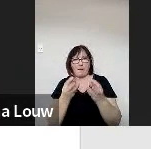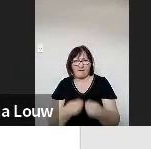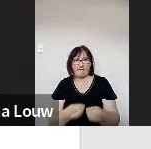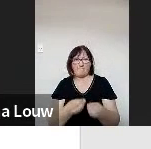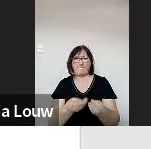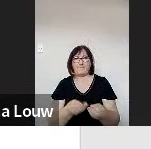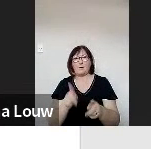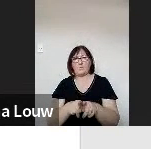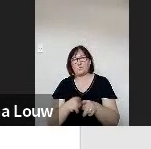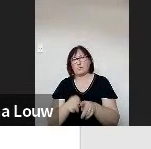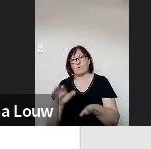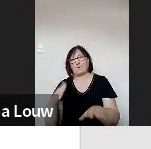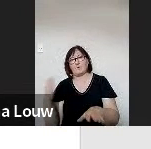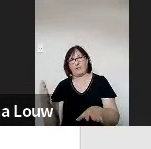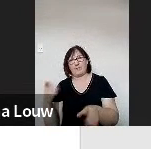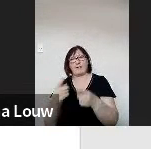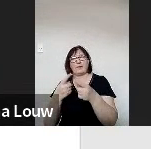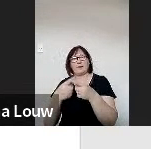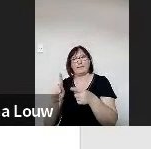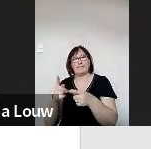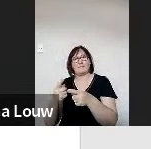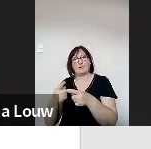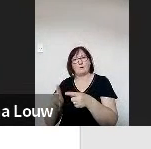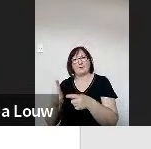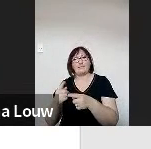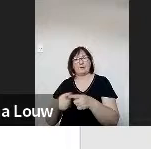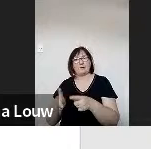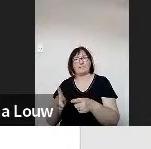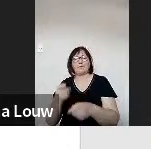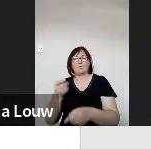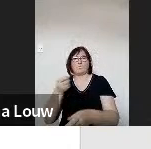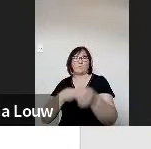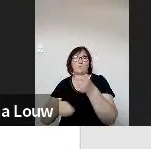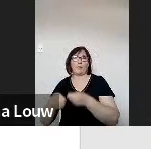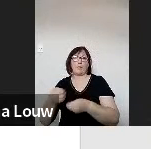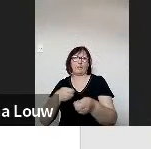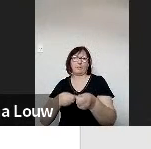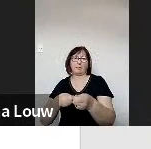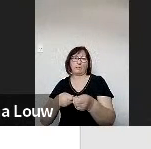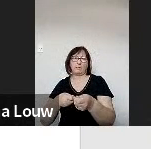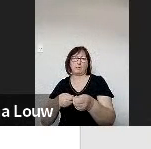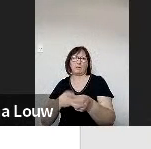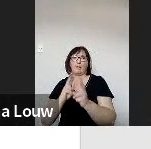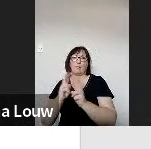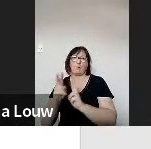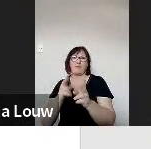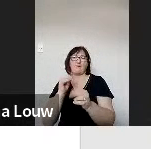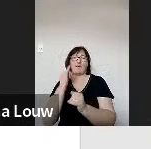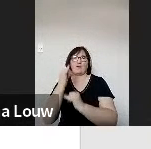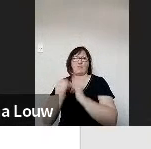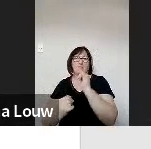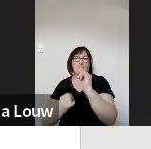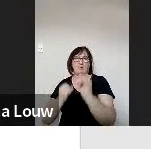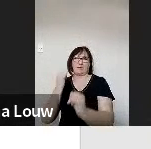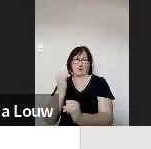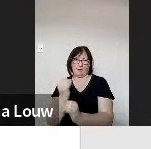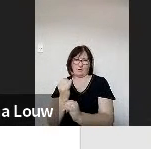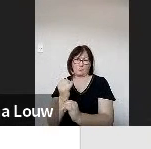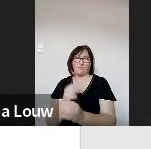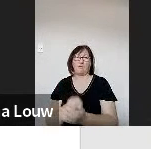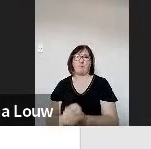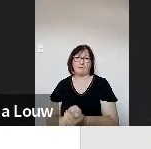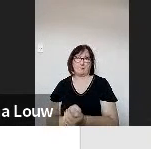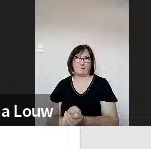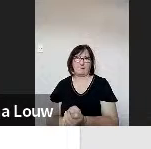are different trade agreements which are international agreements. Like I said, the Customs and